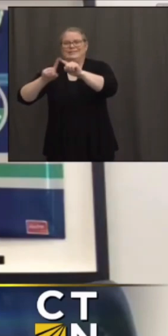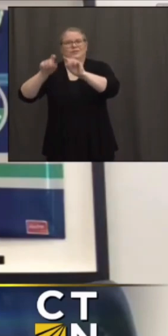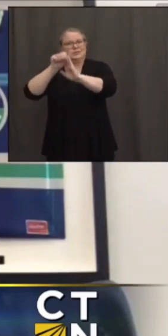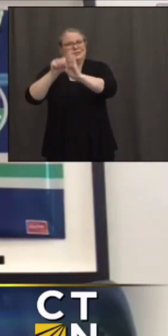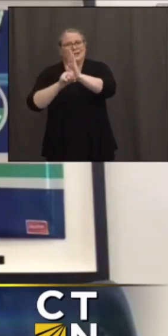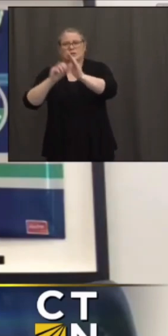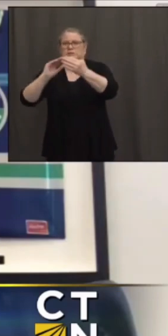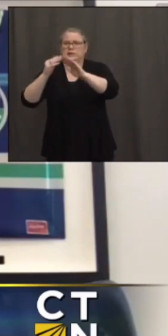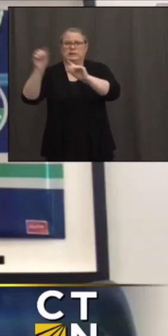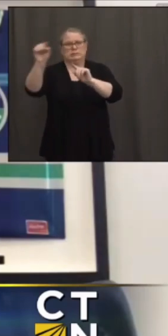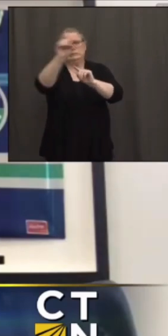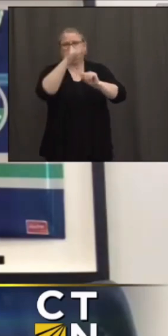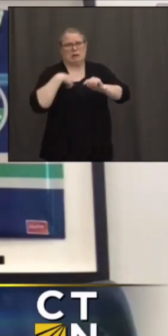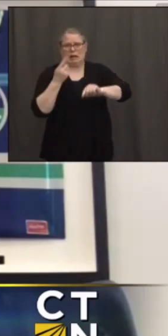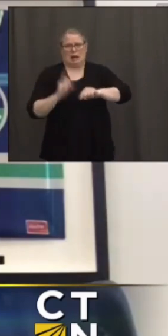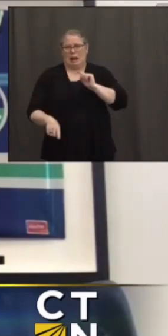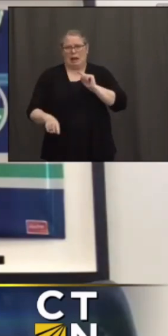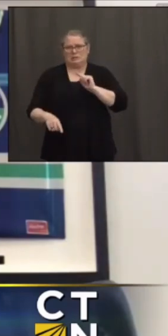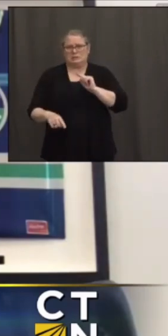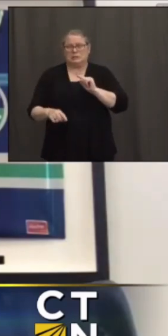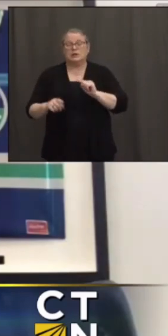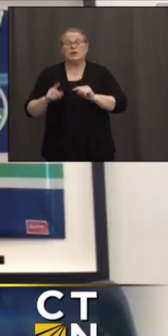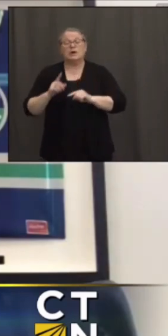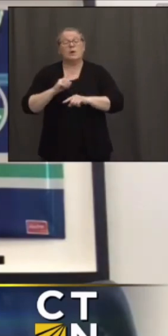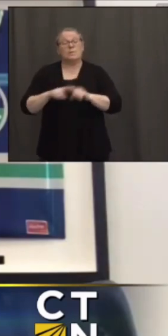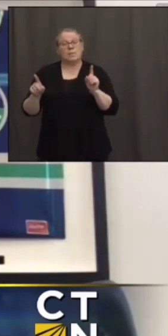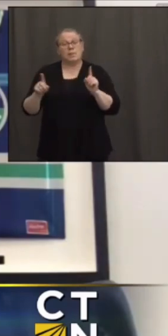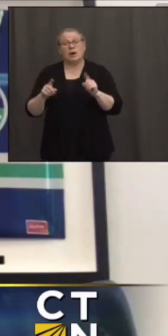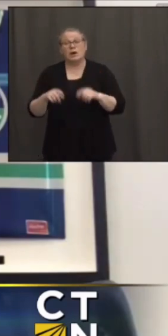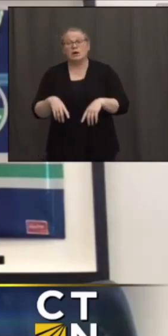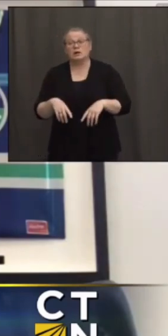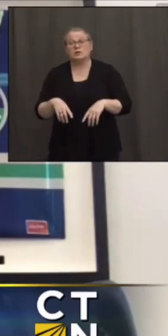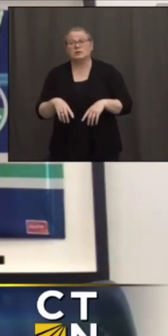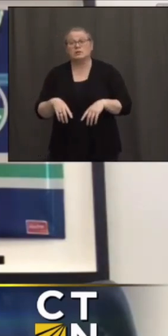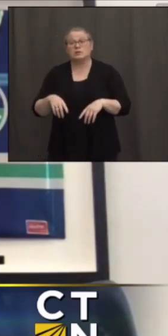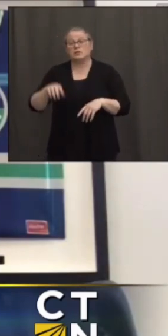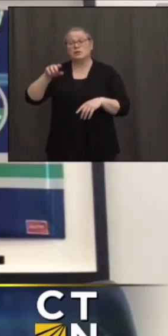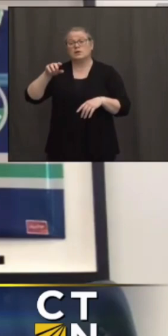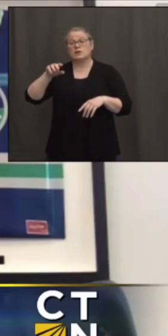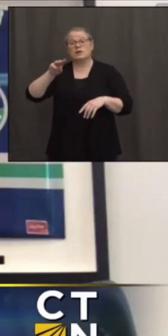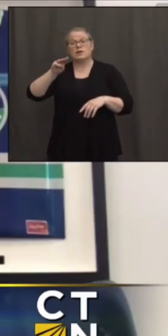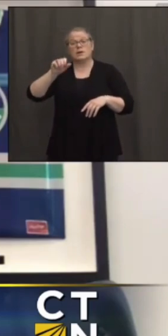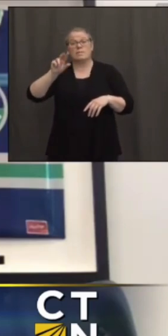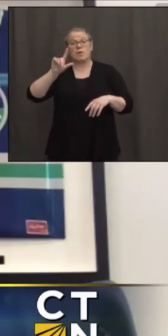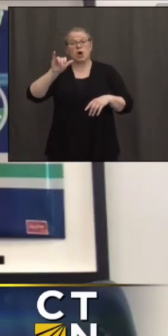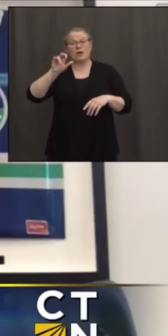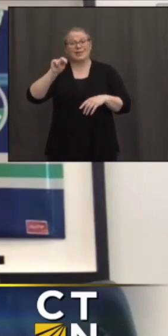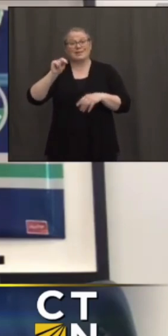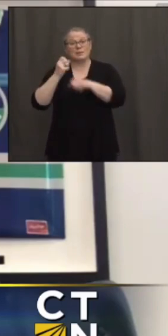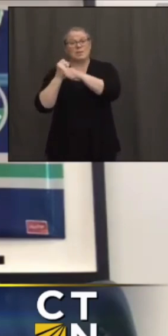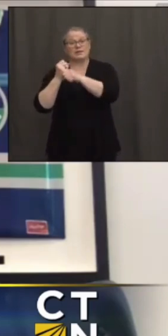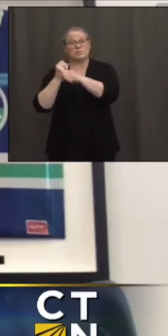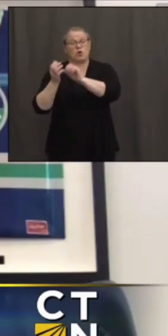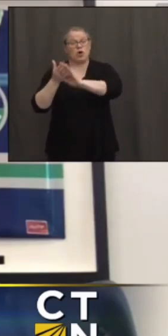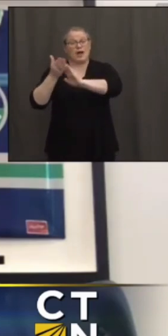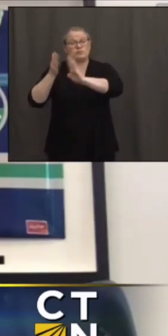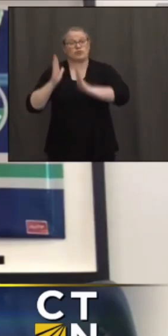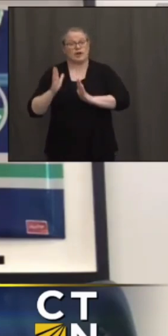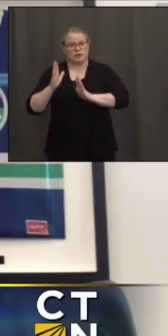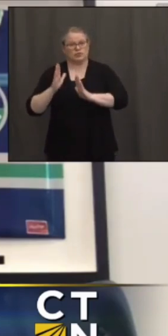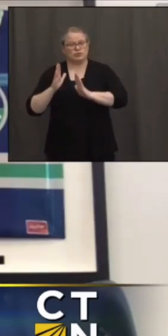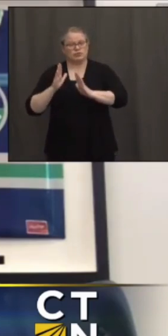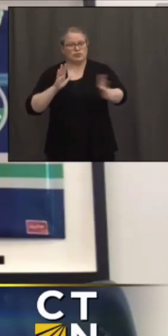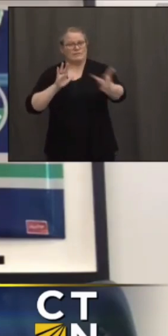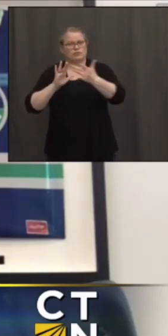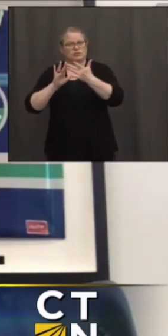lot of minor league baseball operators have reached out to, because they're hearing the progress that